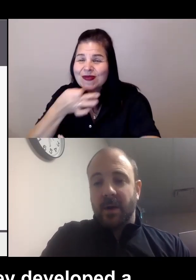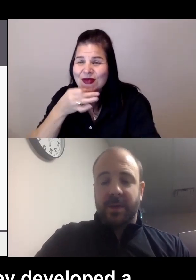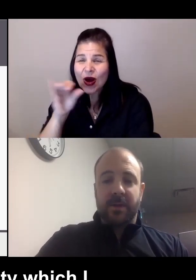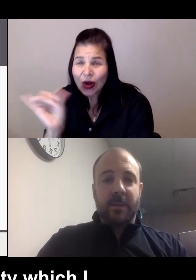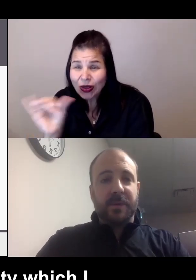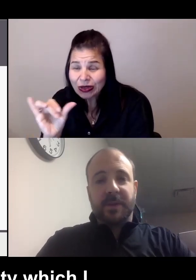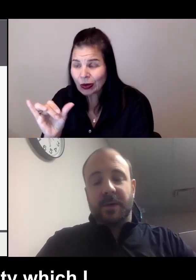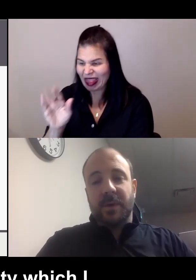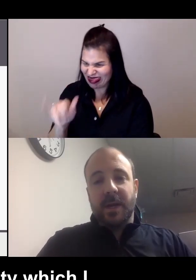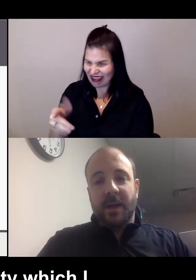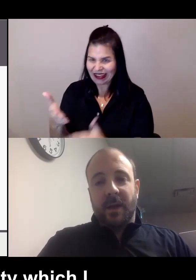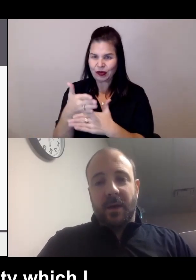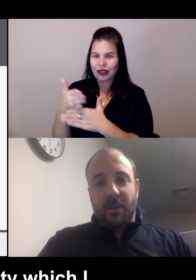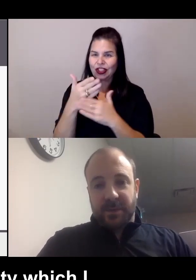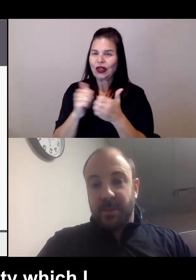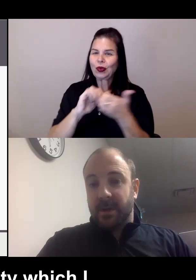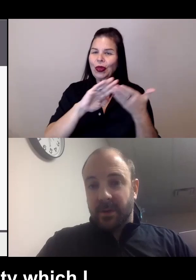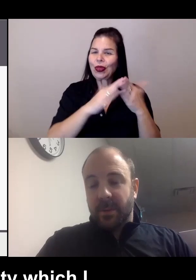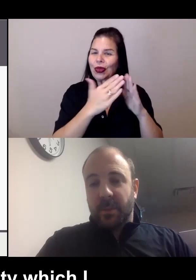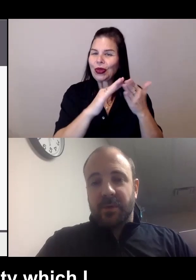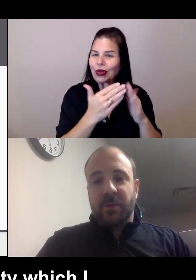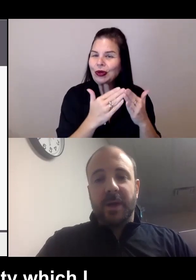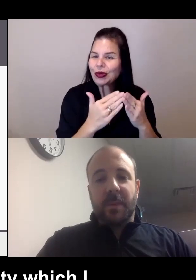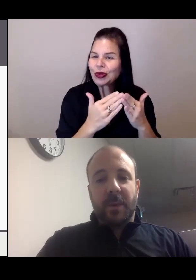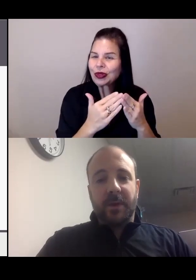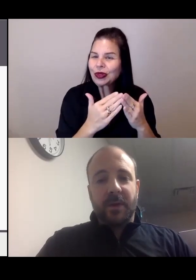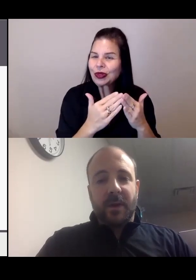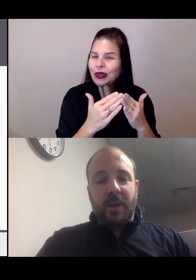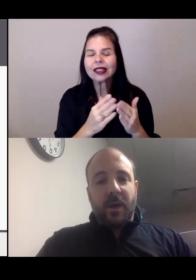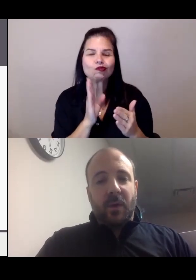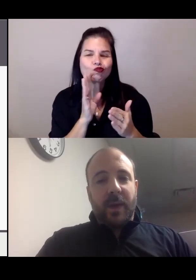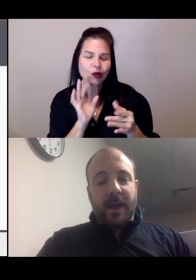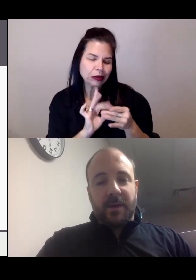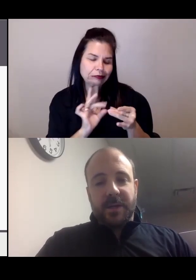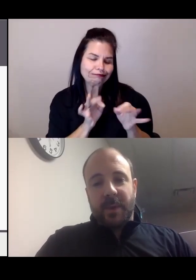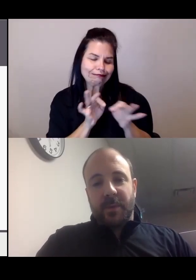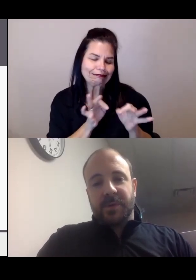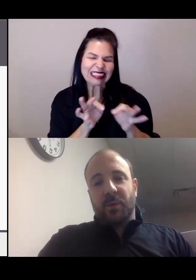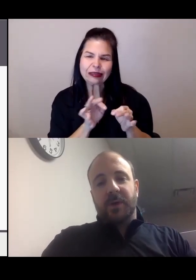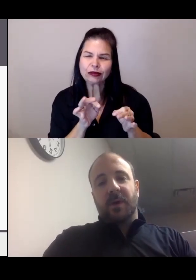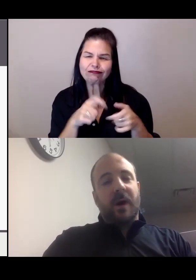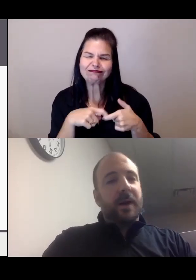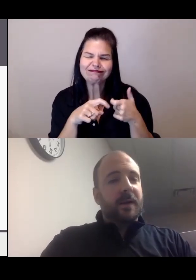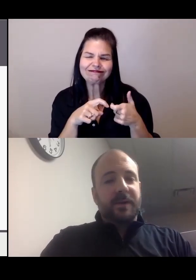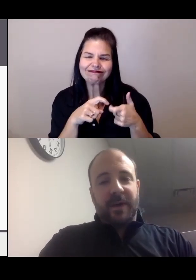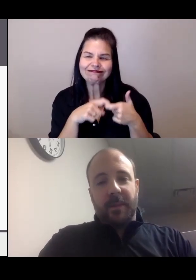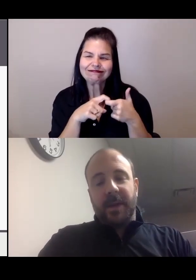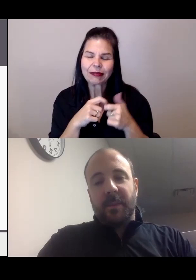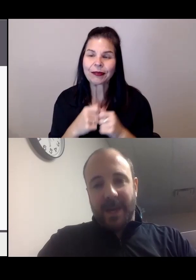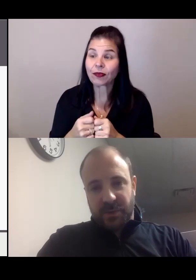shared with other members of the community, which I will speak a little bit more to in a moment. We had team members who worked